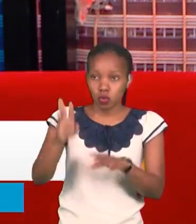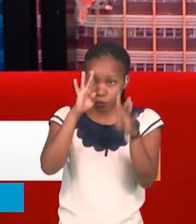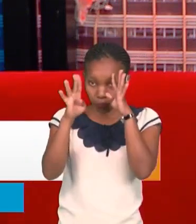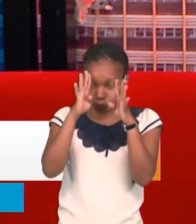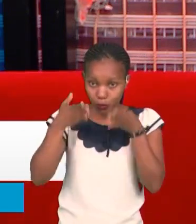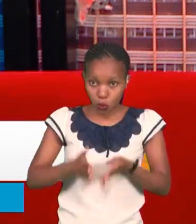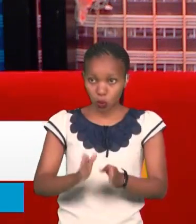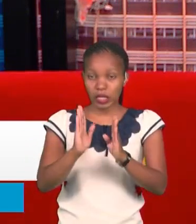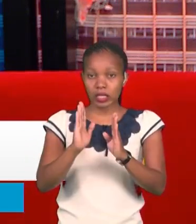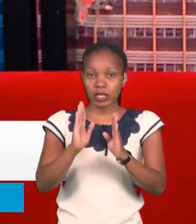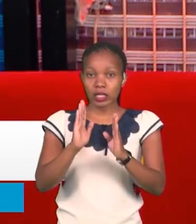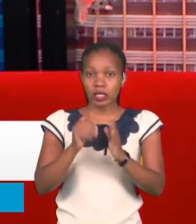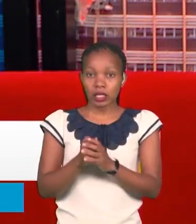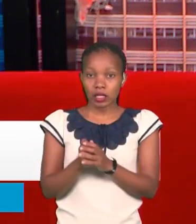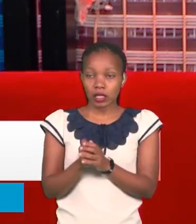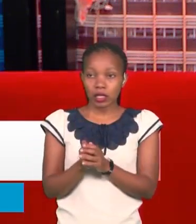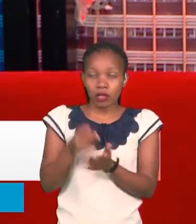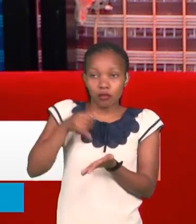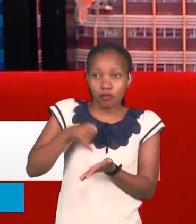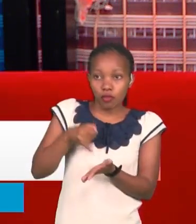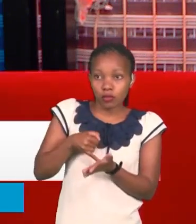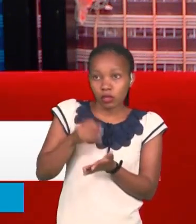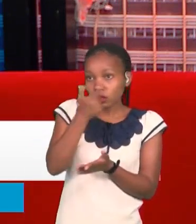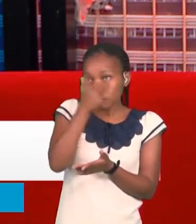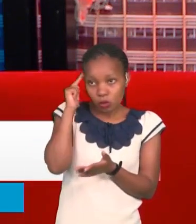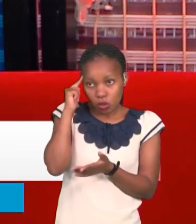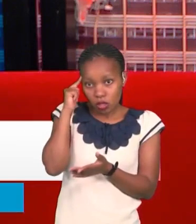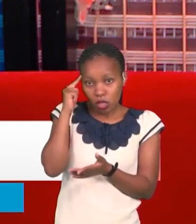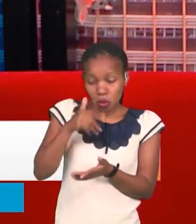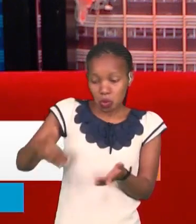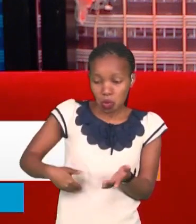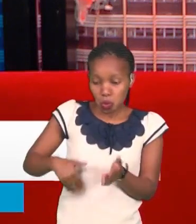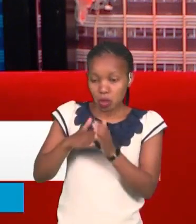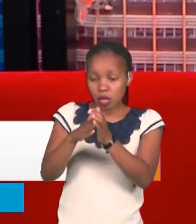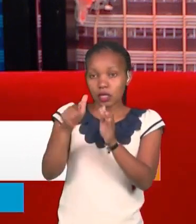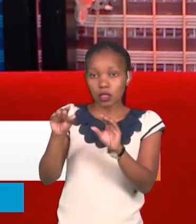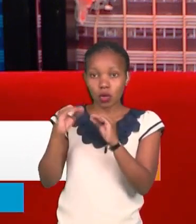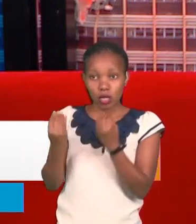means to engage, because it's mostly youth-led. And